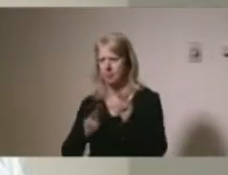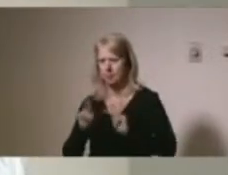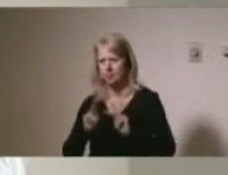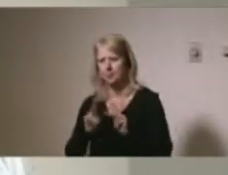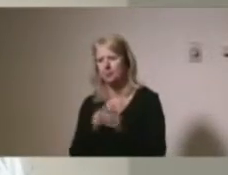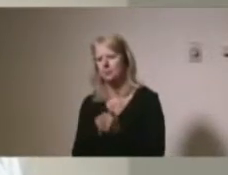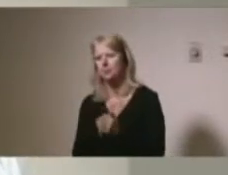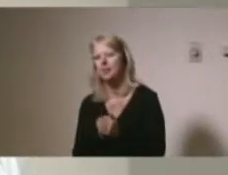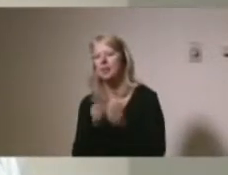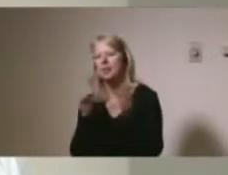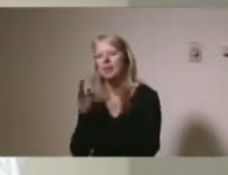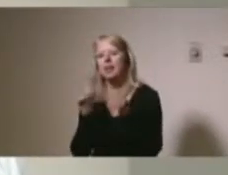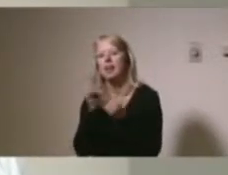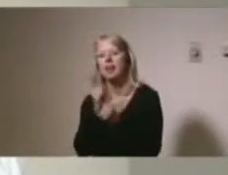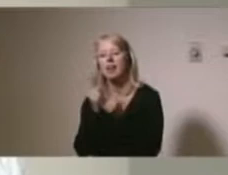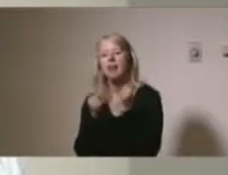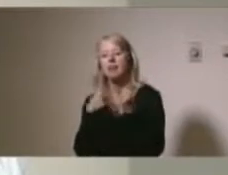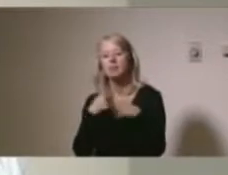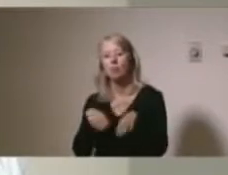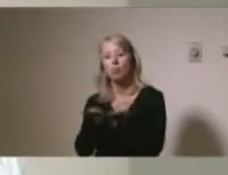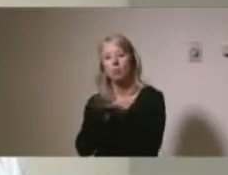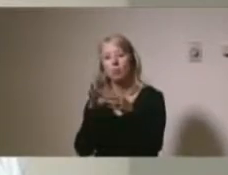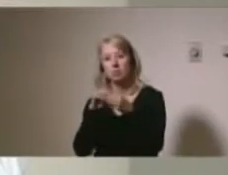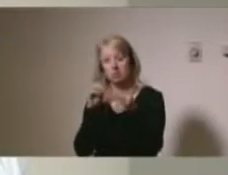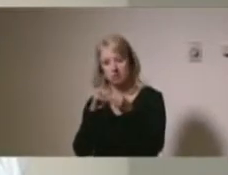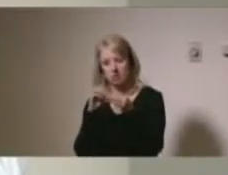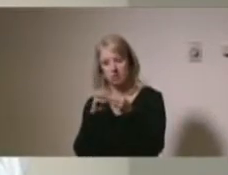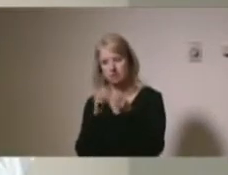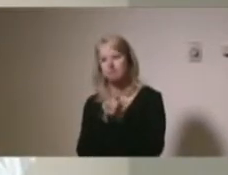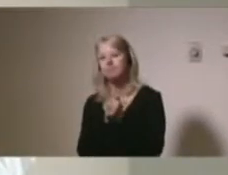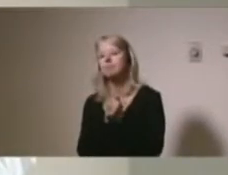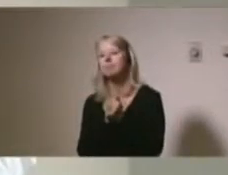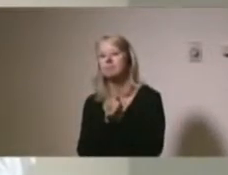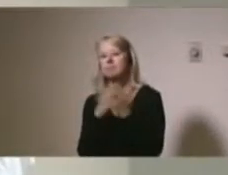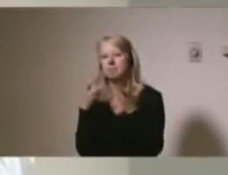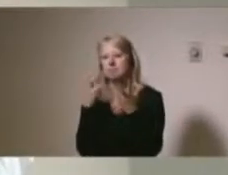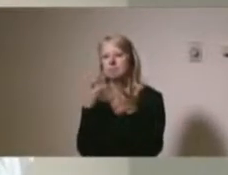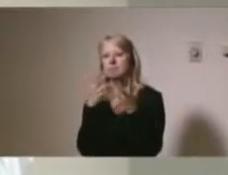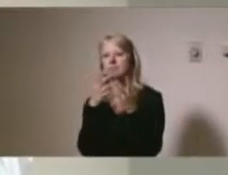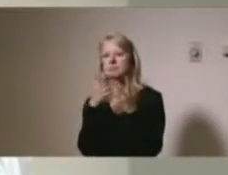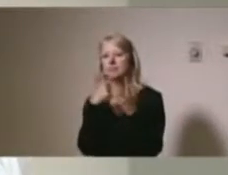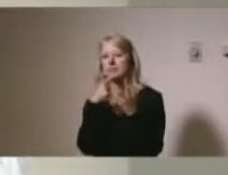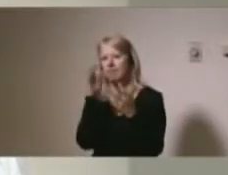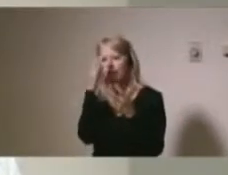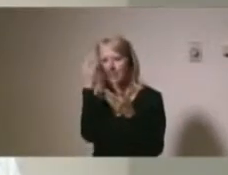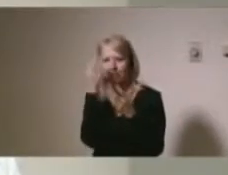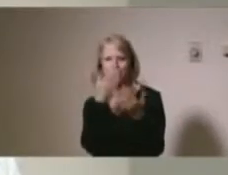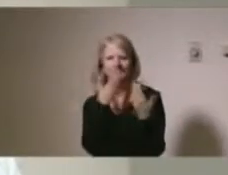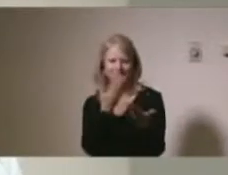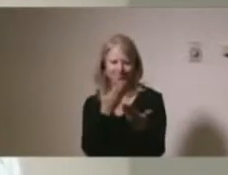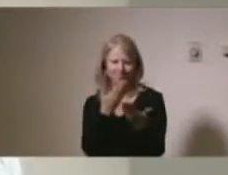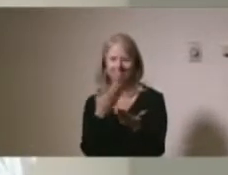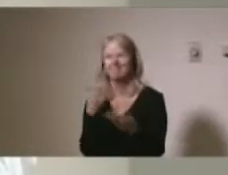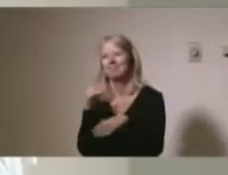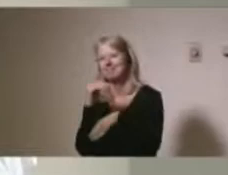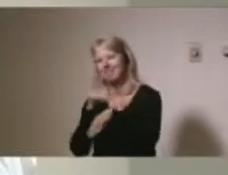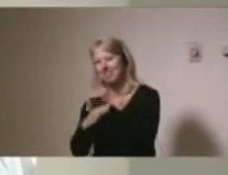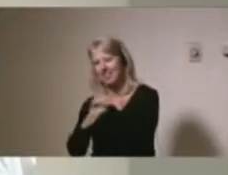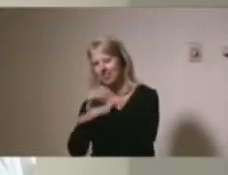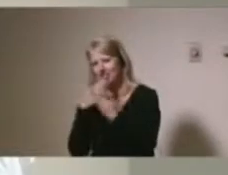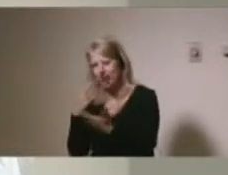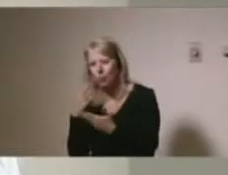So last, as I'd like to say, in closing, I'd like to say merci, thank you, Gunas